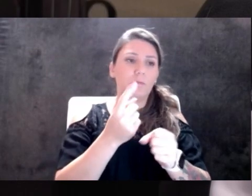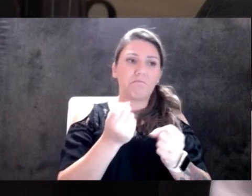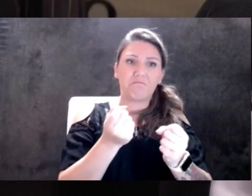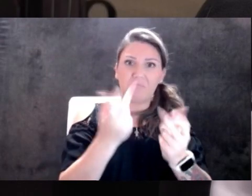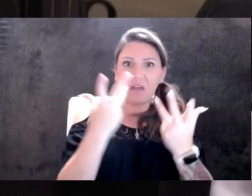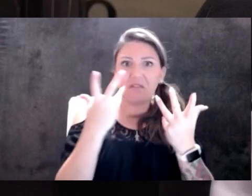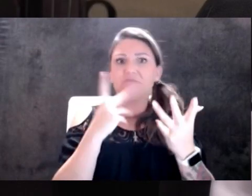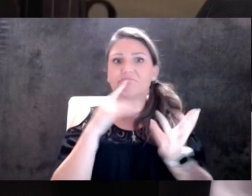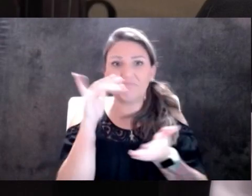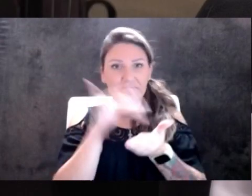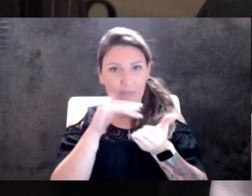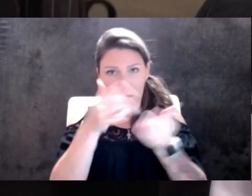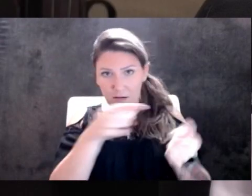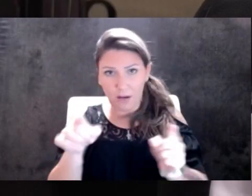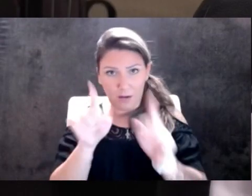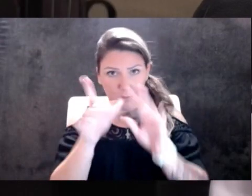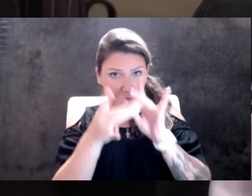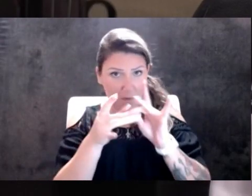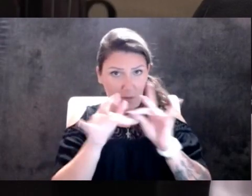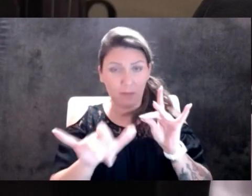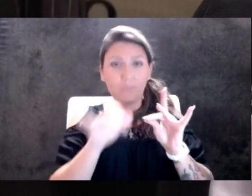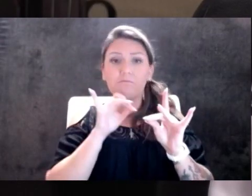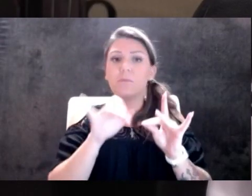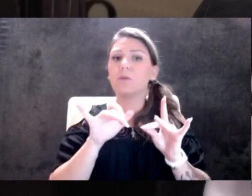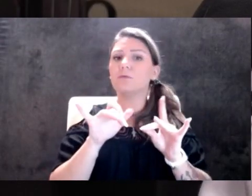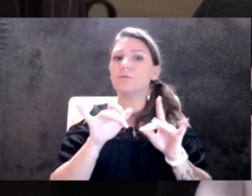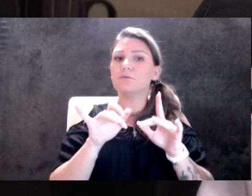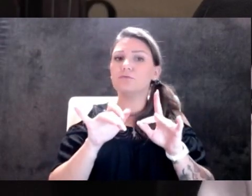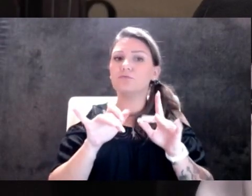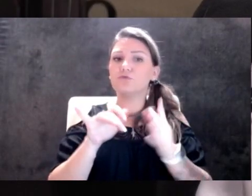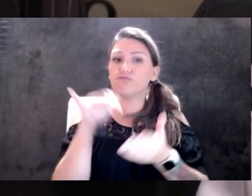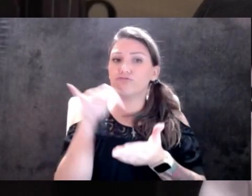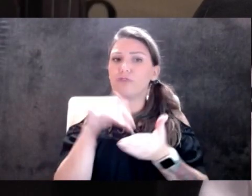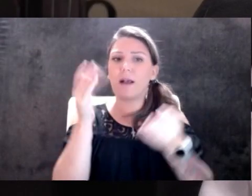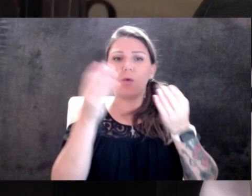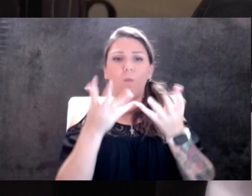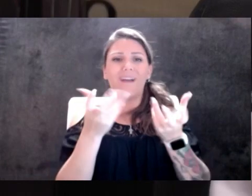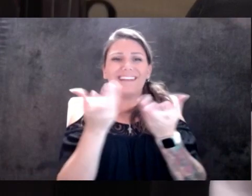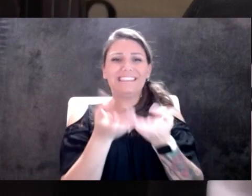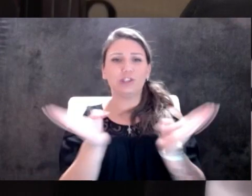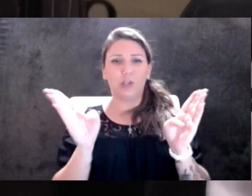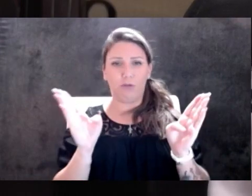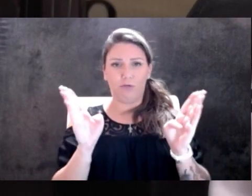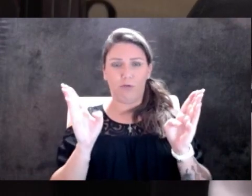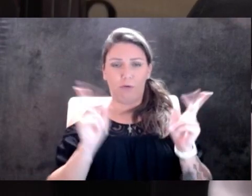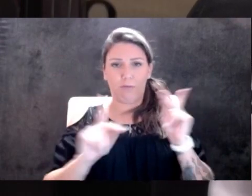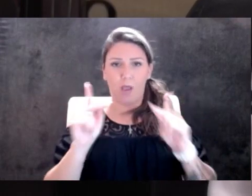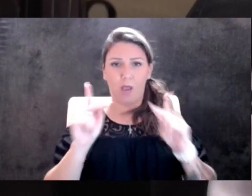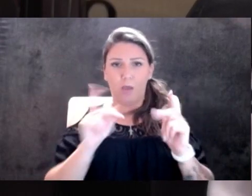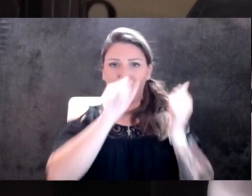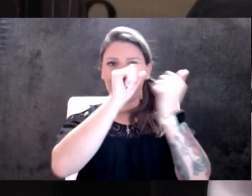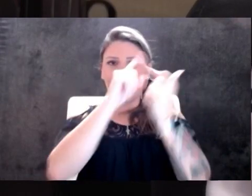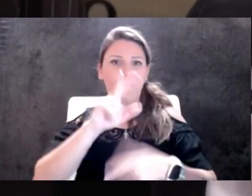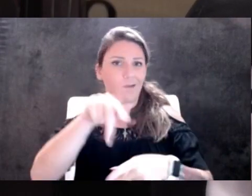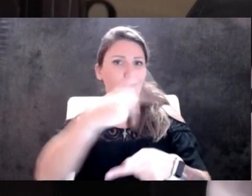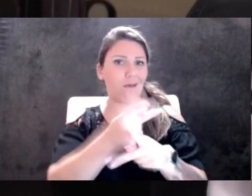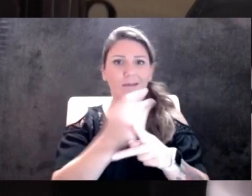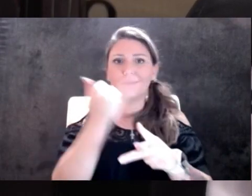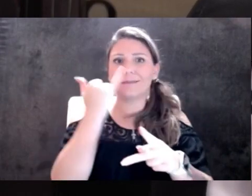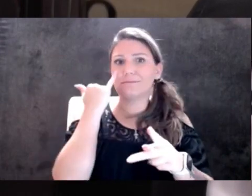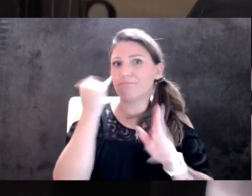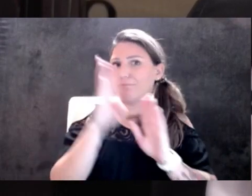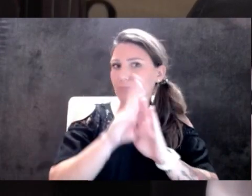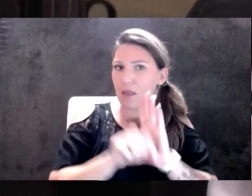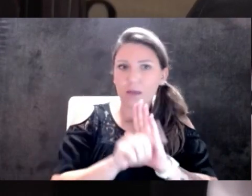we want the trials to represent our general population. So all types of individuals, if they're represented